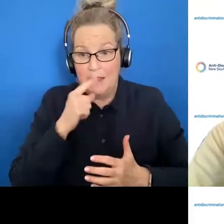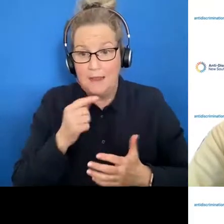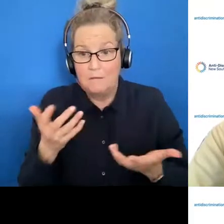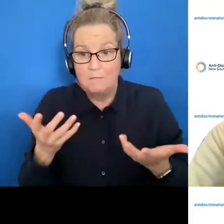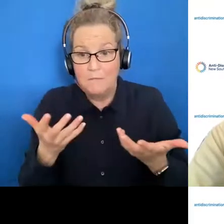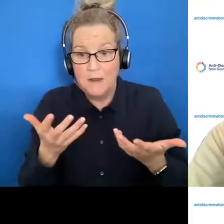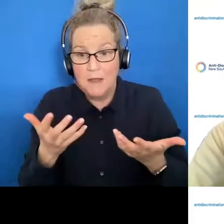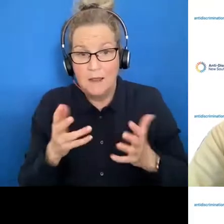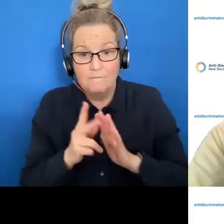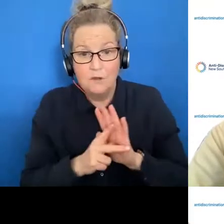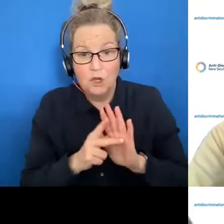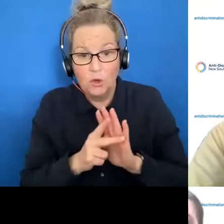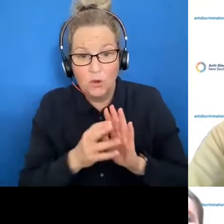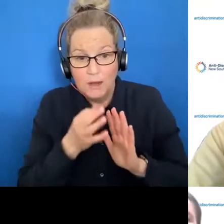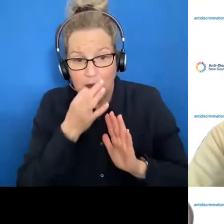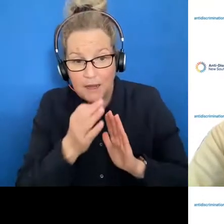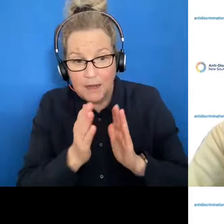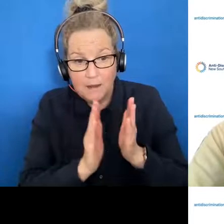Will I?